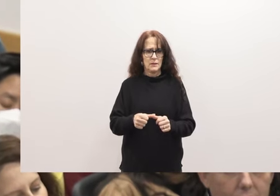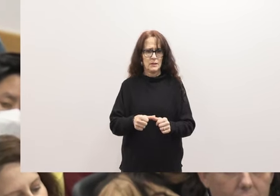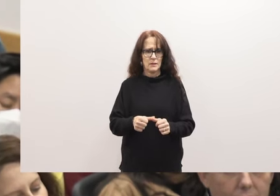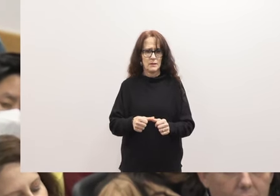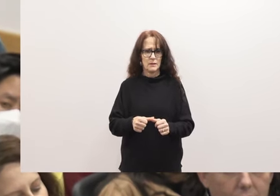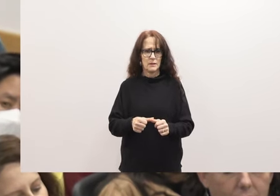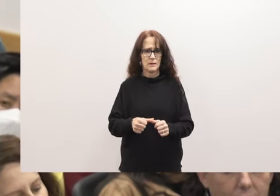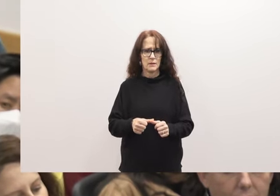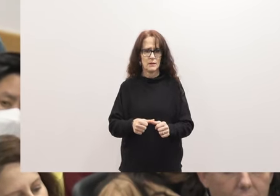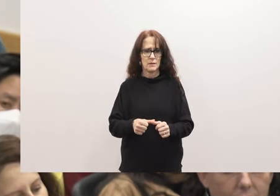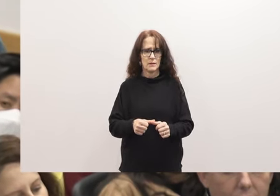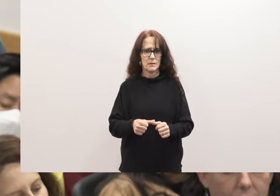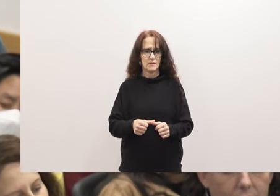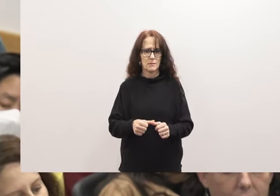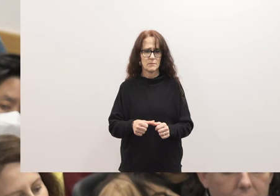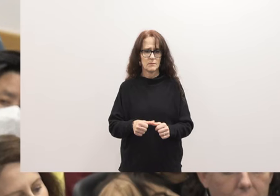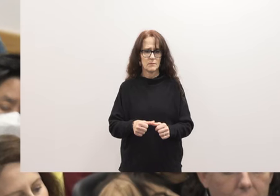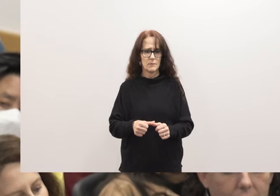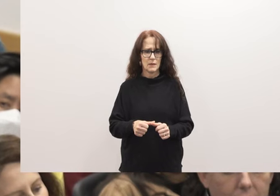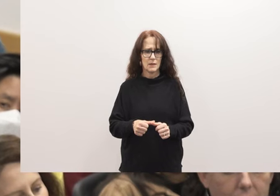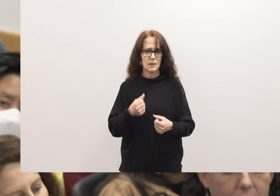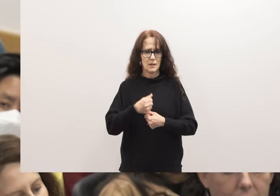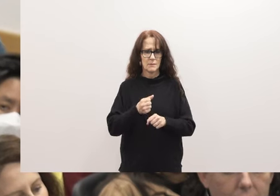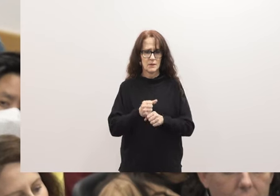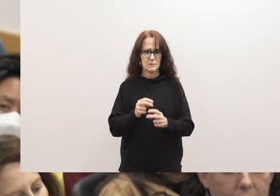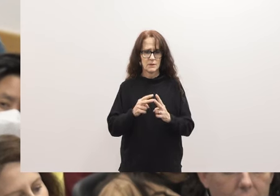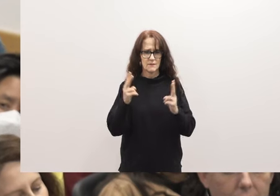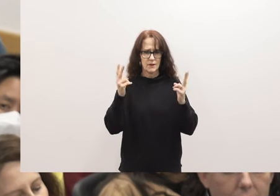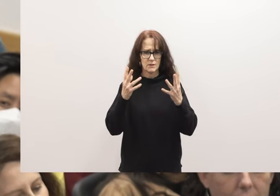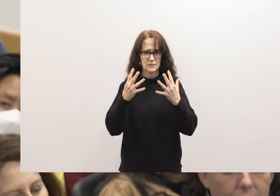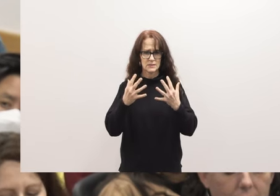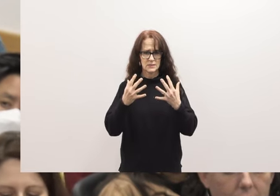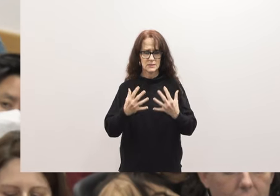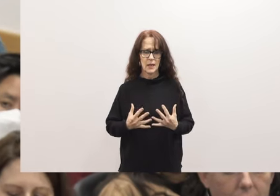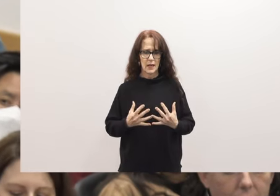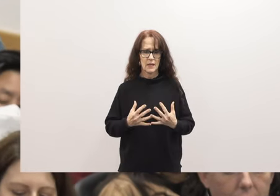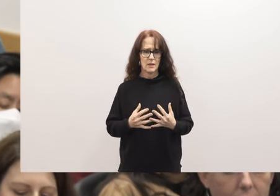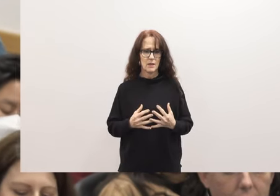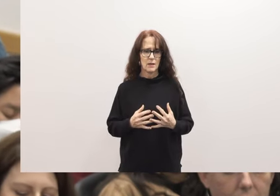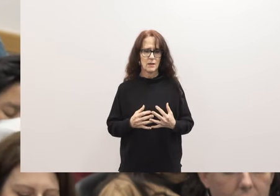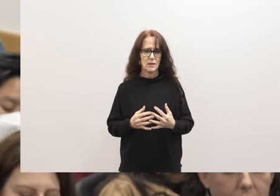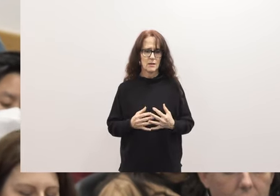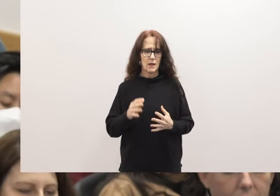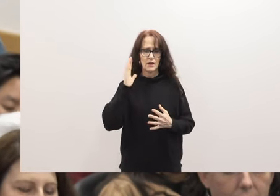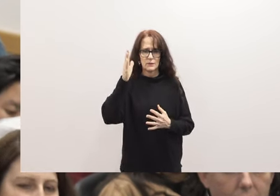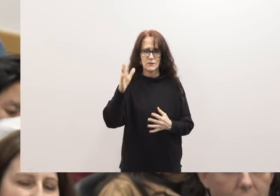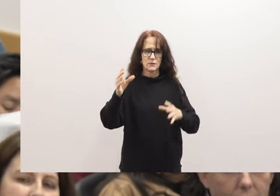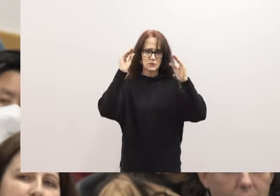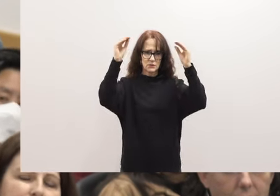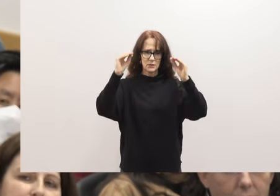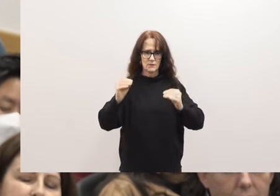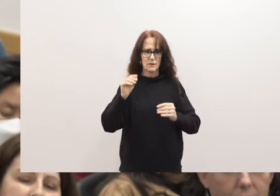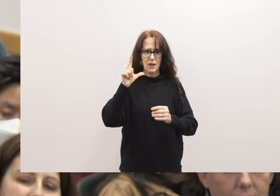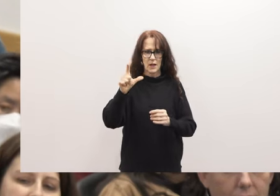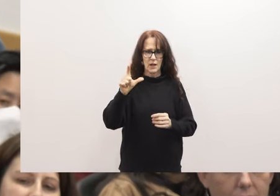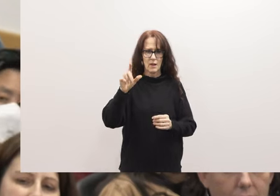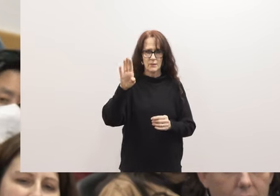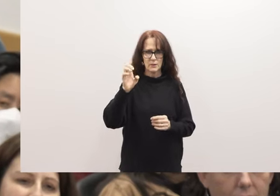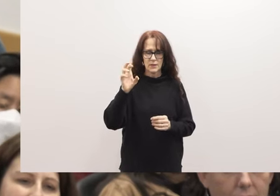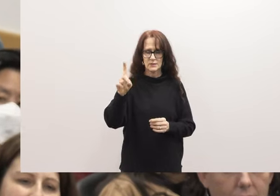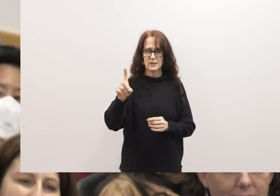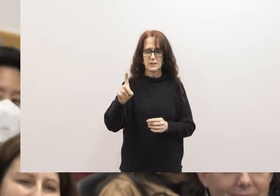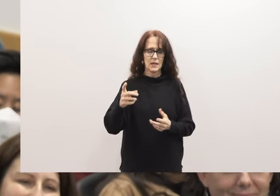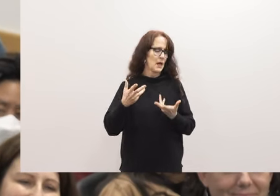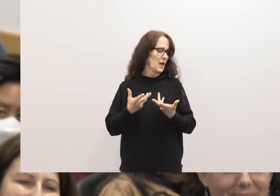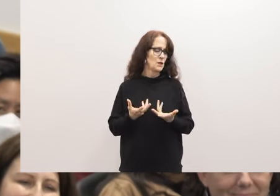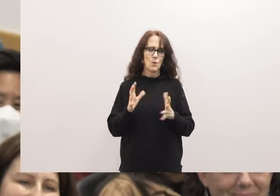longevity, it makes me very sad. So as a future teacher for the Long Beach Unified School District, I do